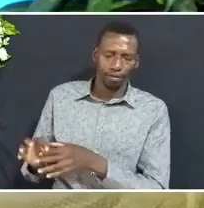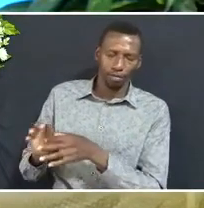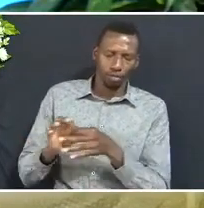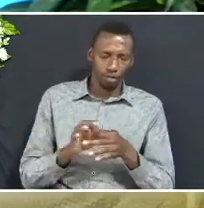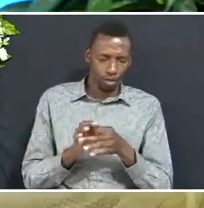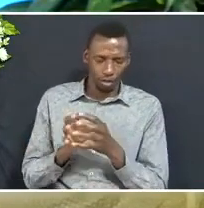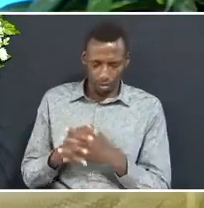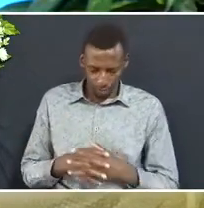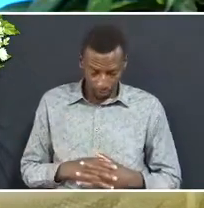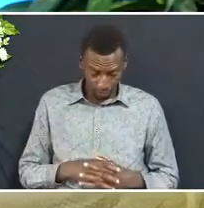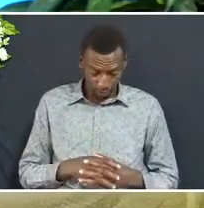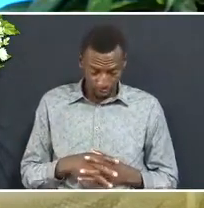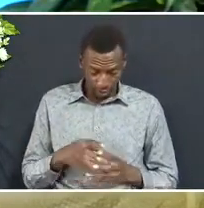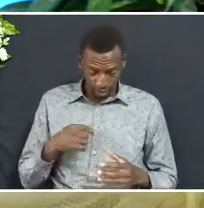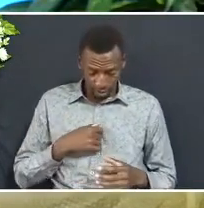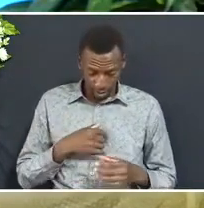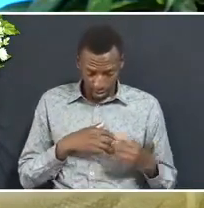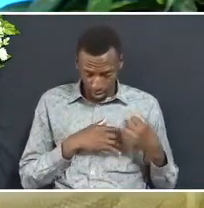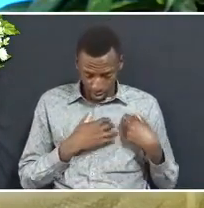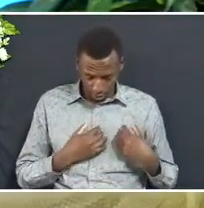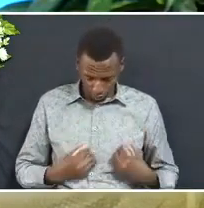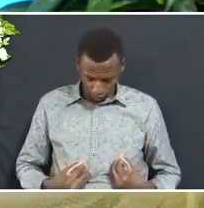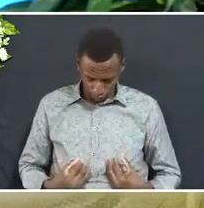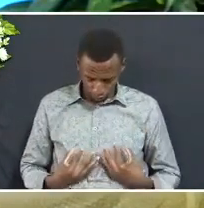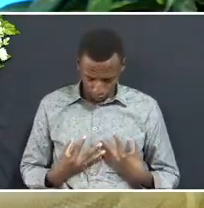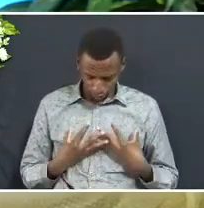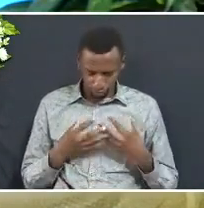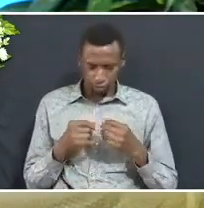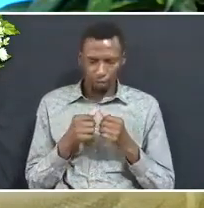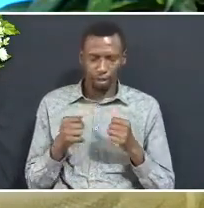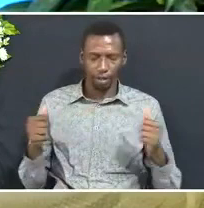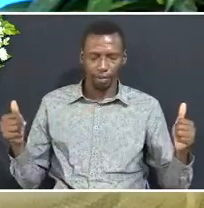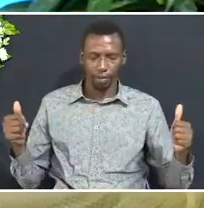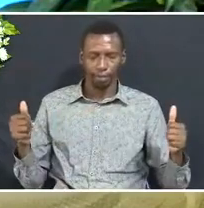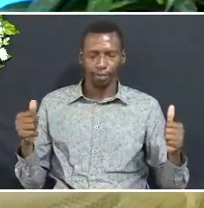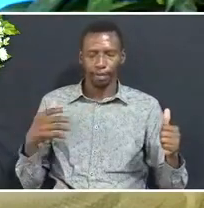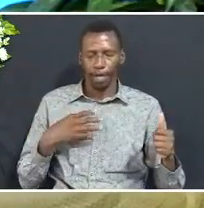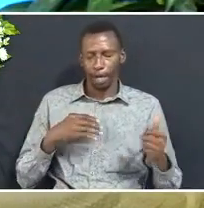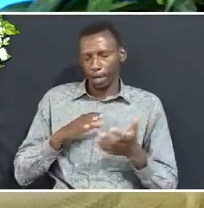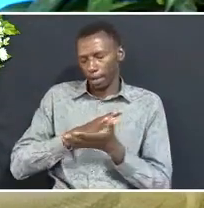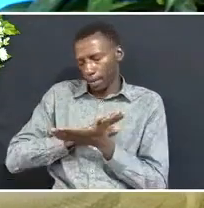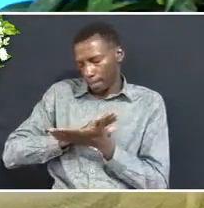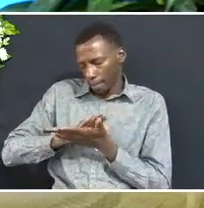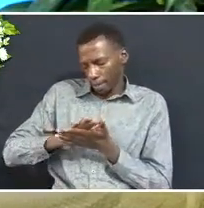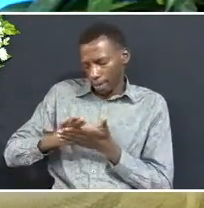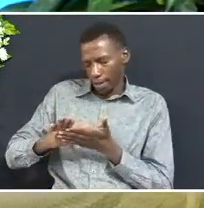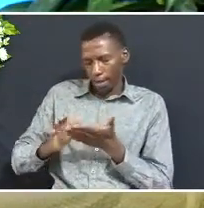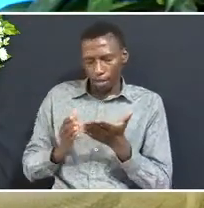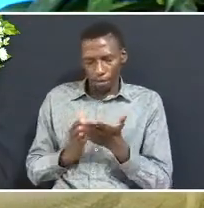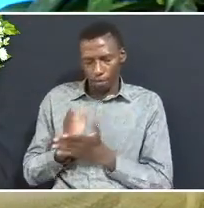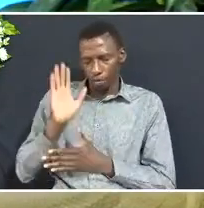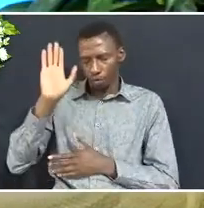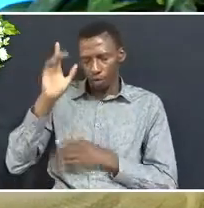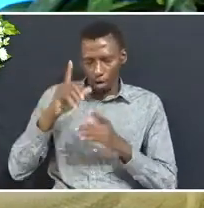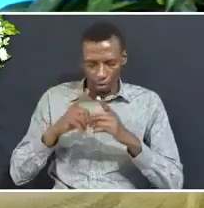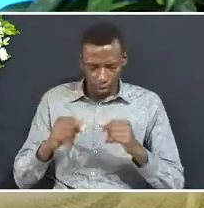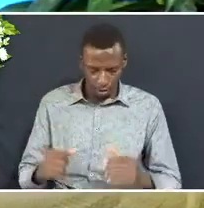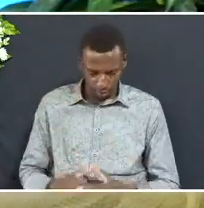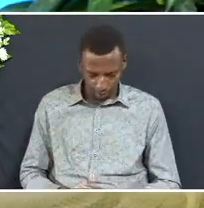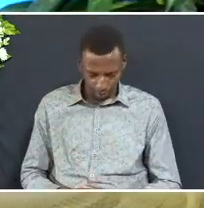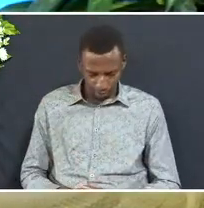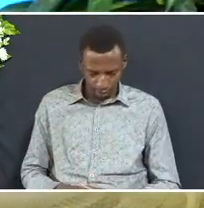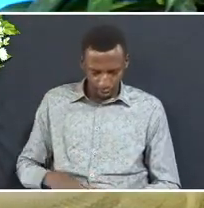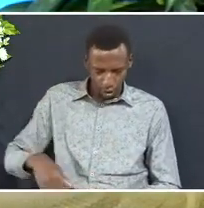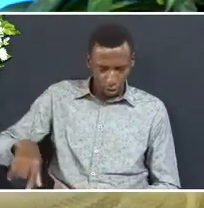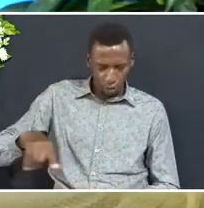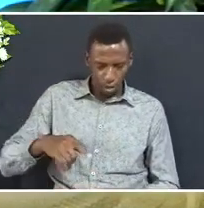have been nourished and purified through your word. We pray